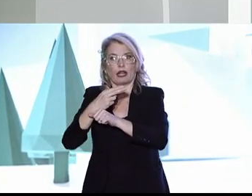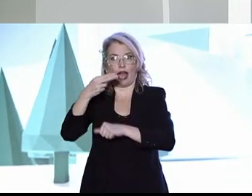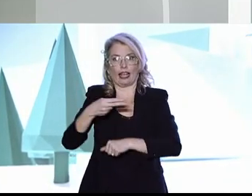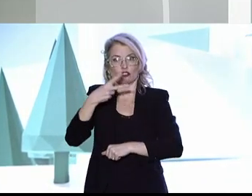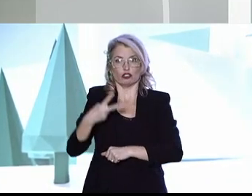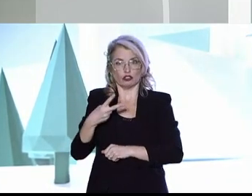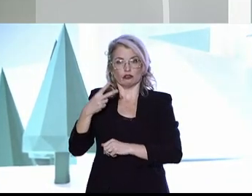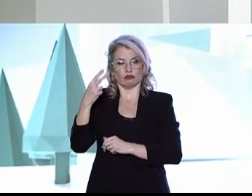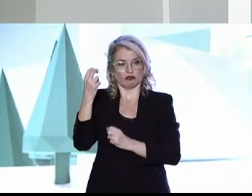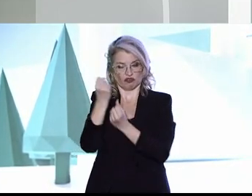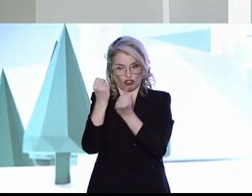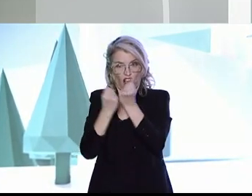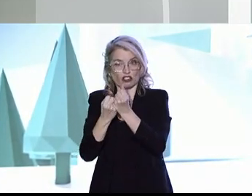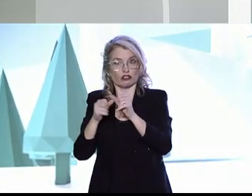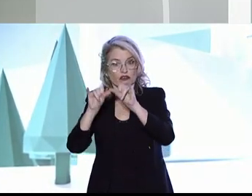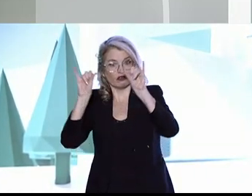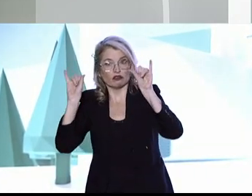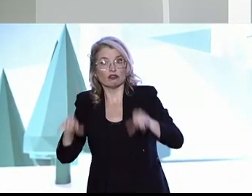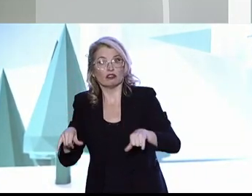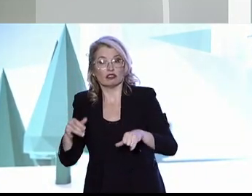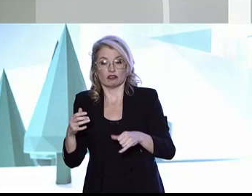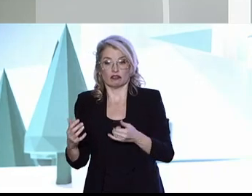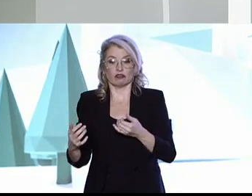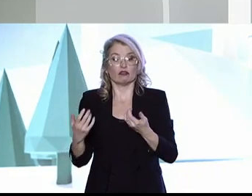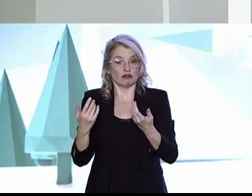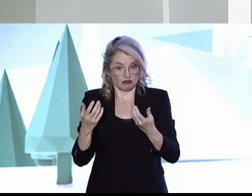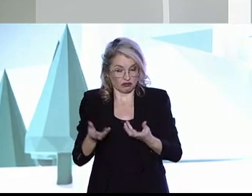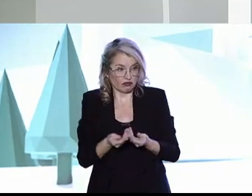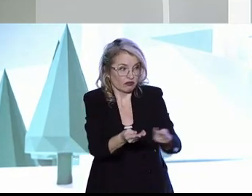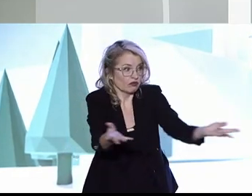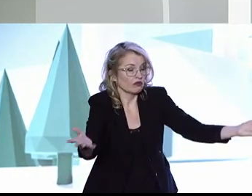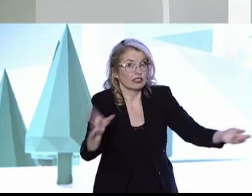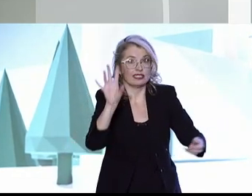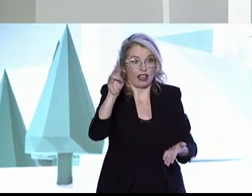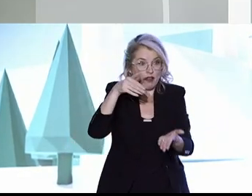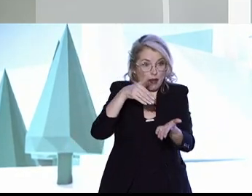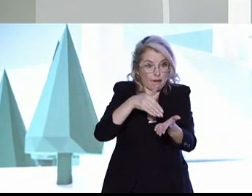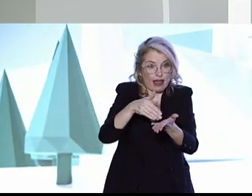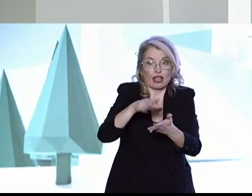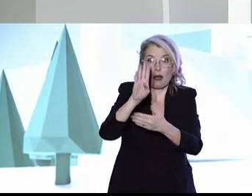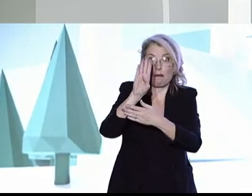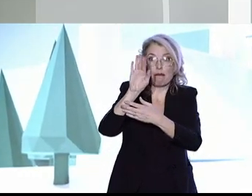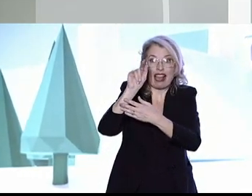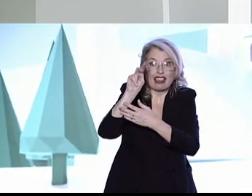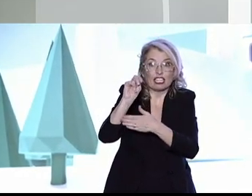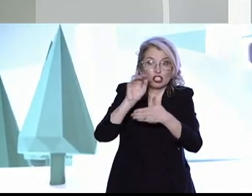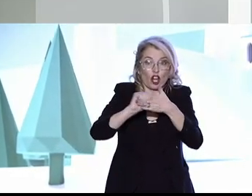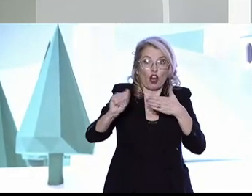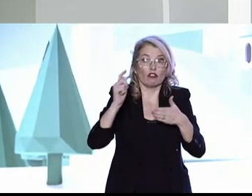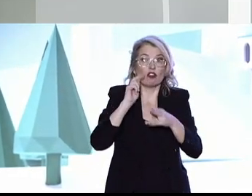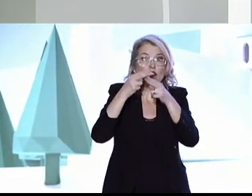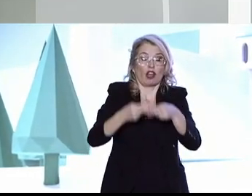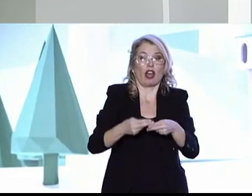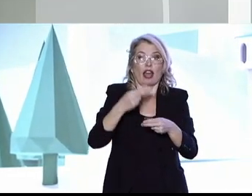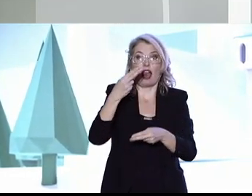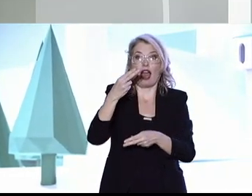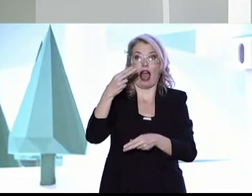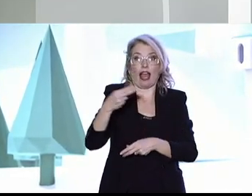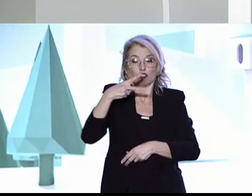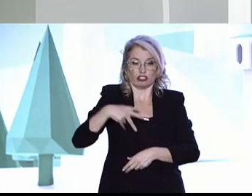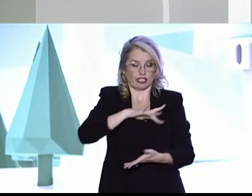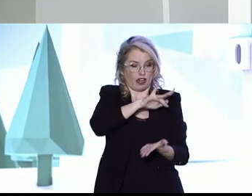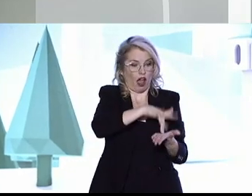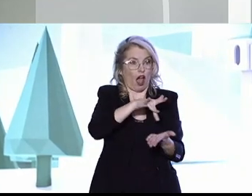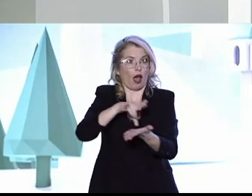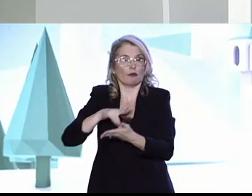infrastructure and has made $7 billion available for establishing so-called hydrogen hubs across the